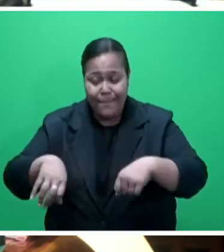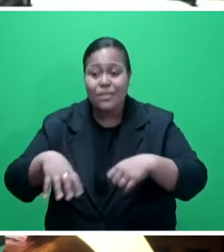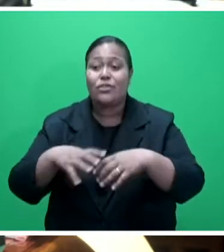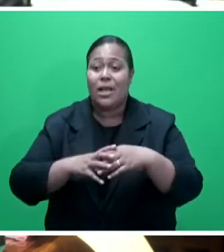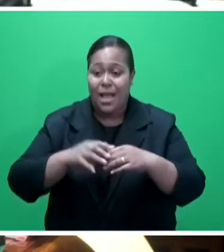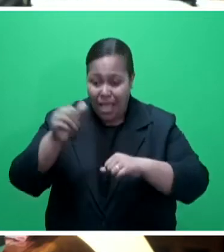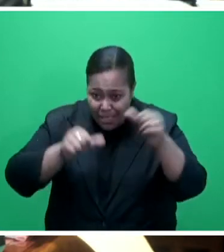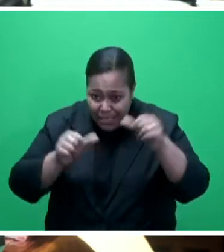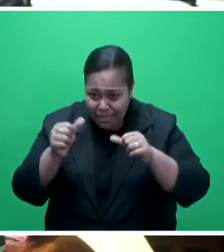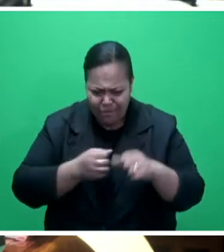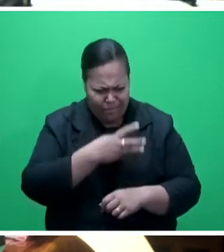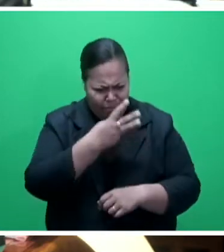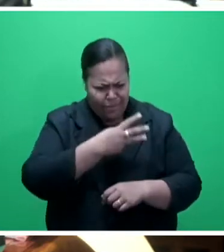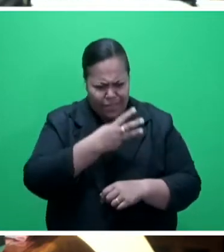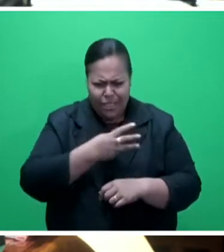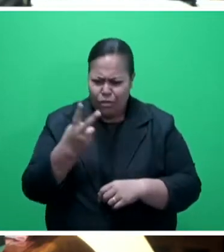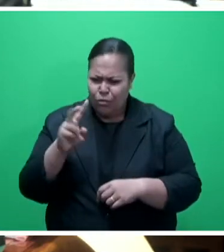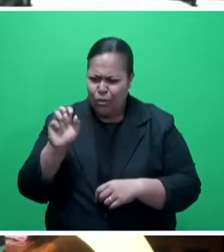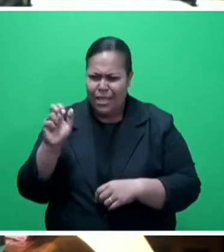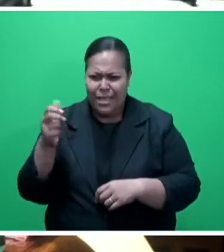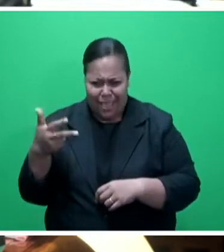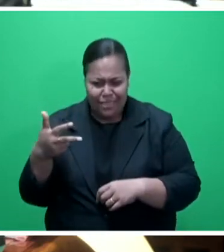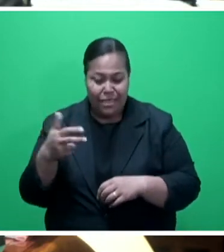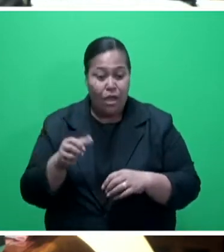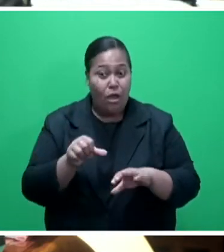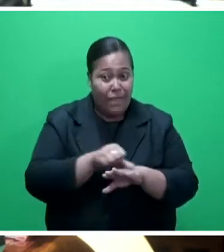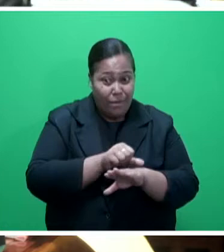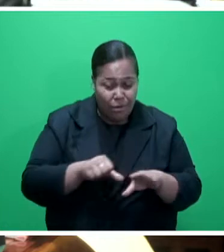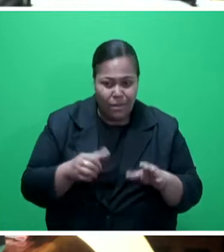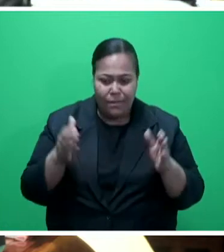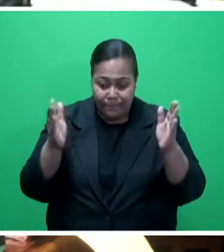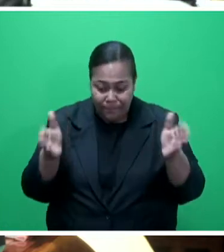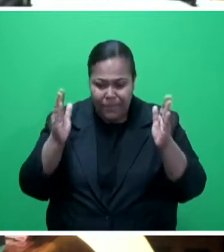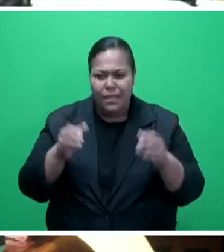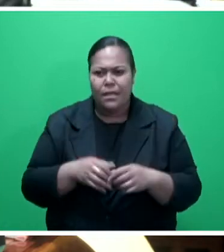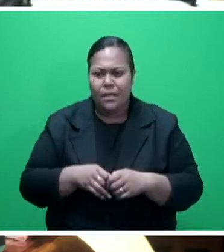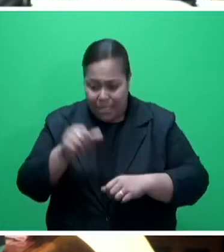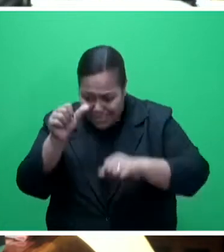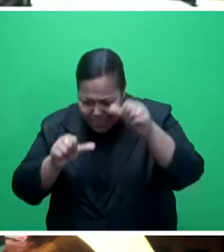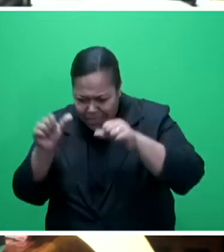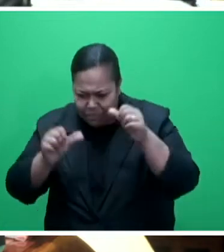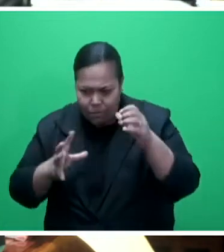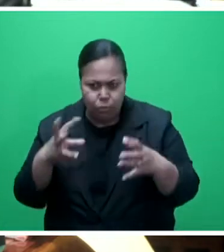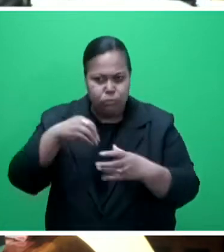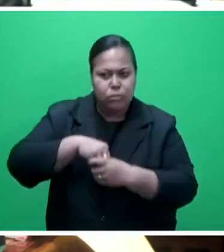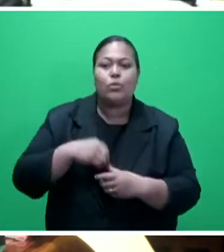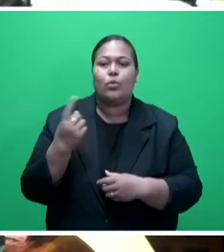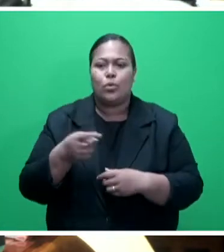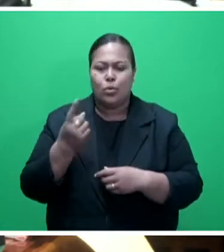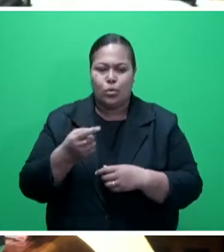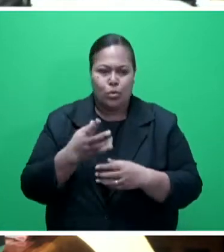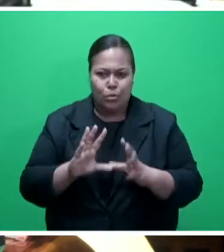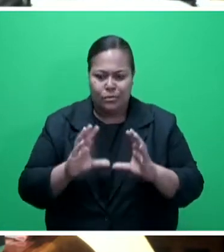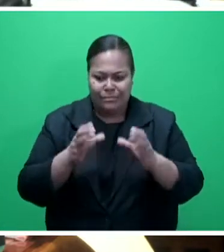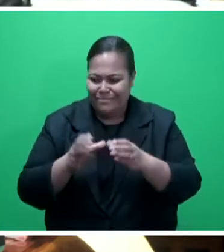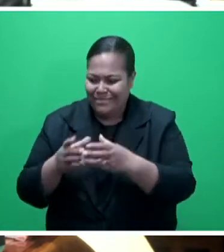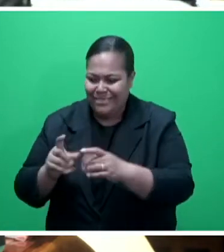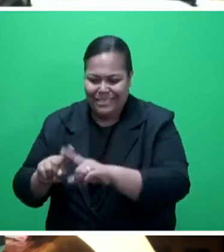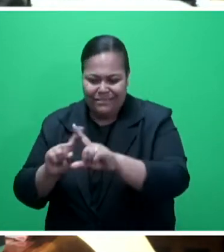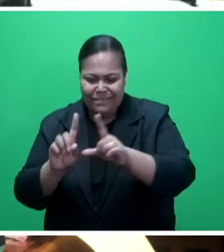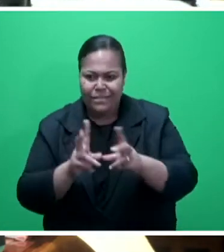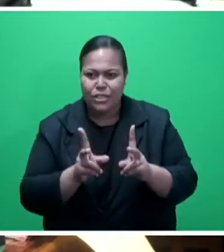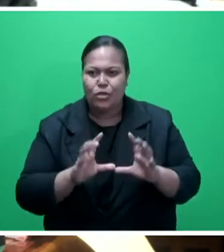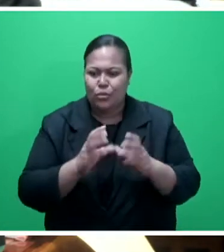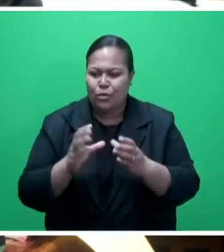from the 13th to the 28th of April. The exercise was combined with resource-based preliminary rehabilitation initiatives and